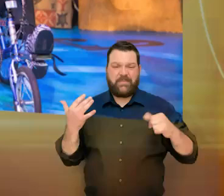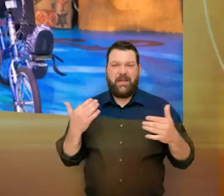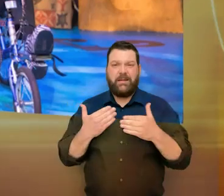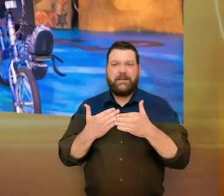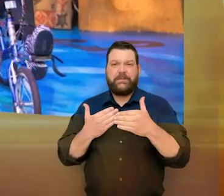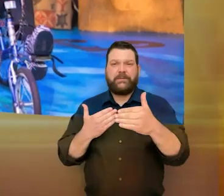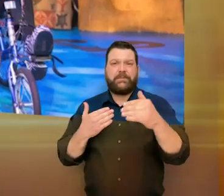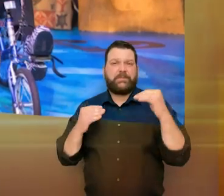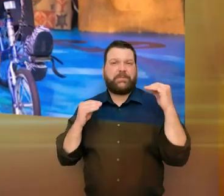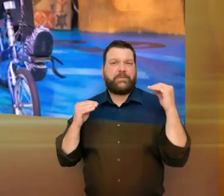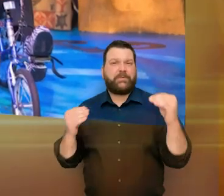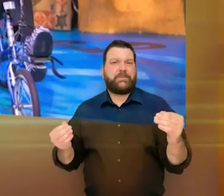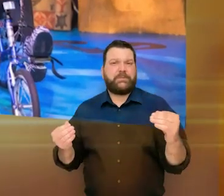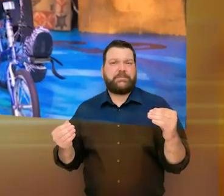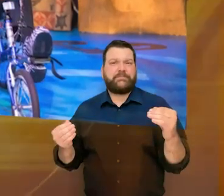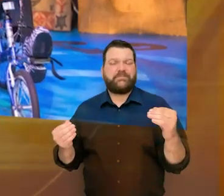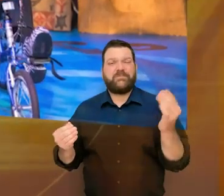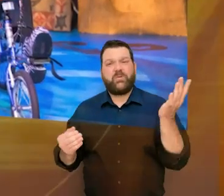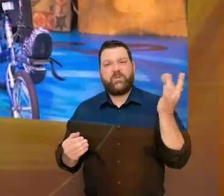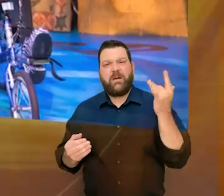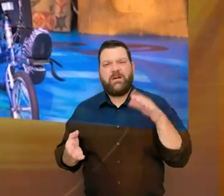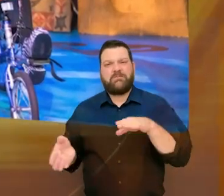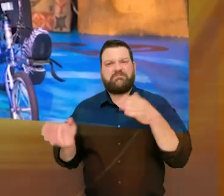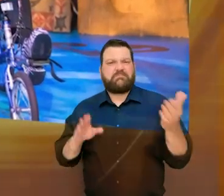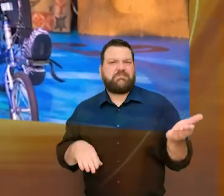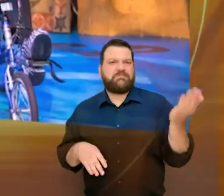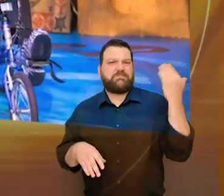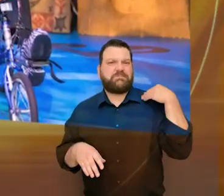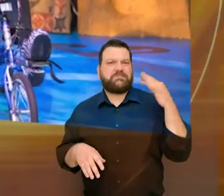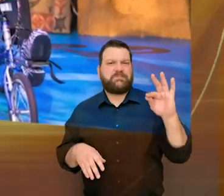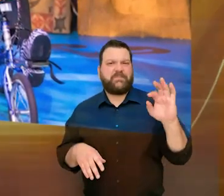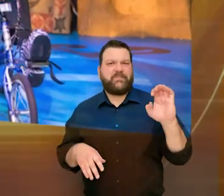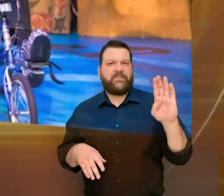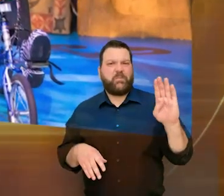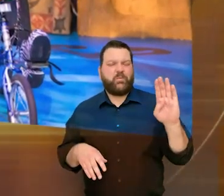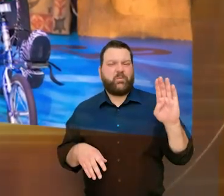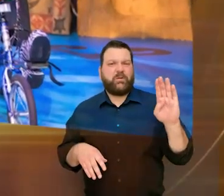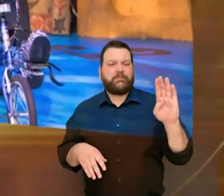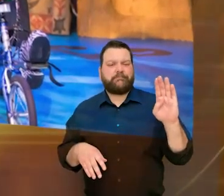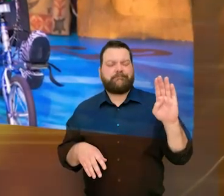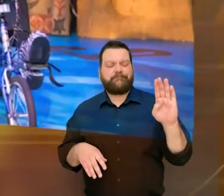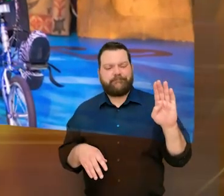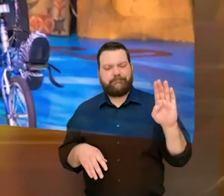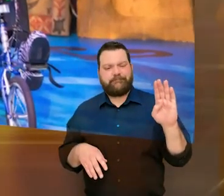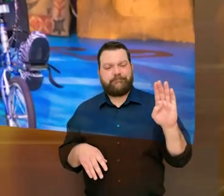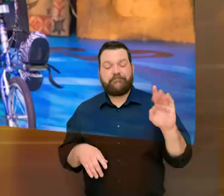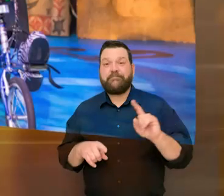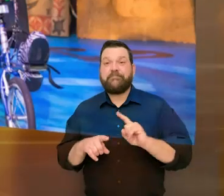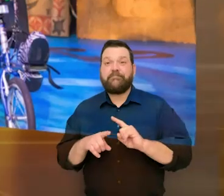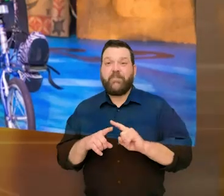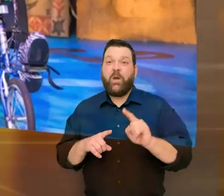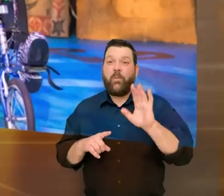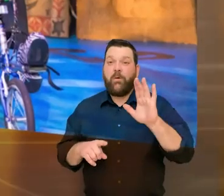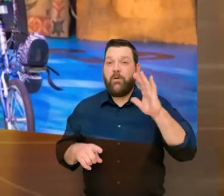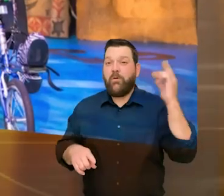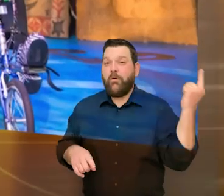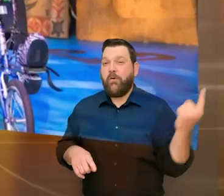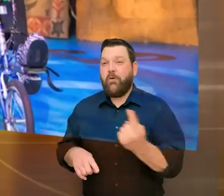heavens as great granddaddy Deuce, then tricycling around the playing space as blind antic